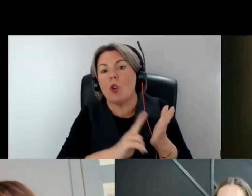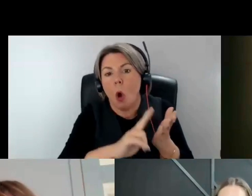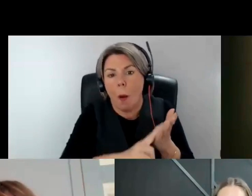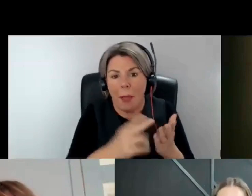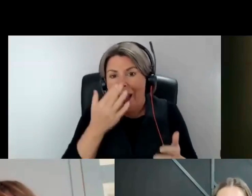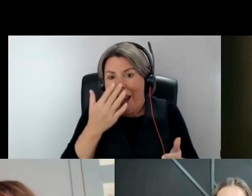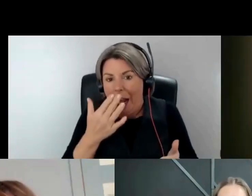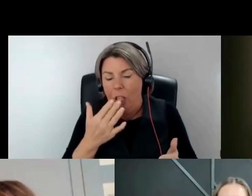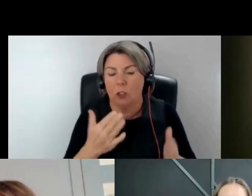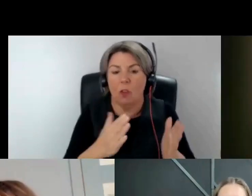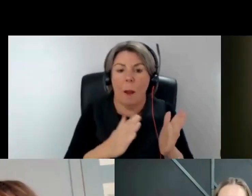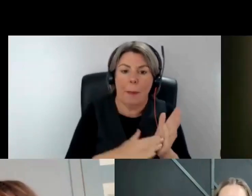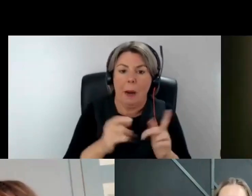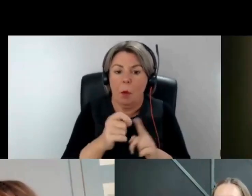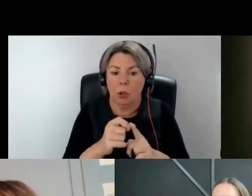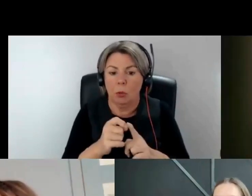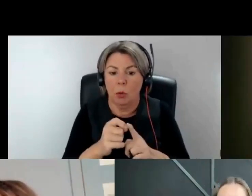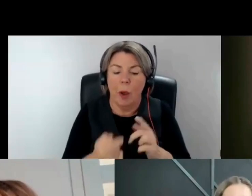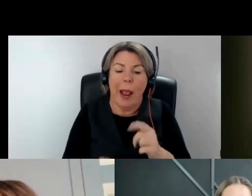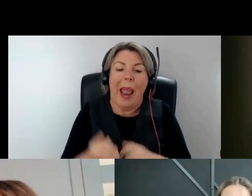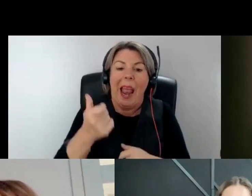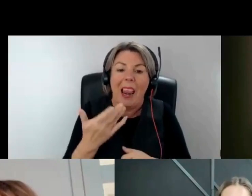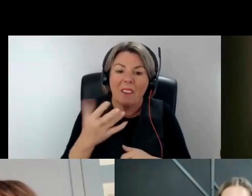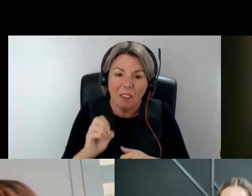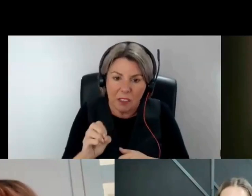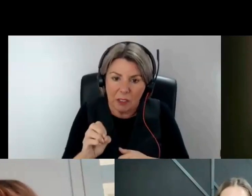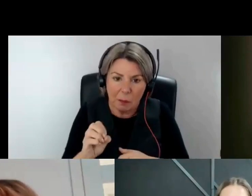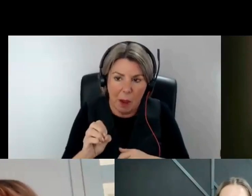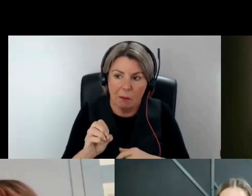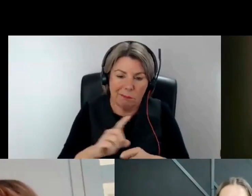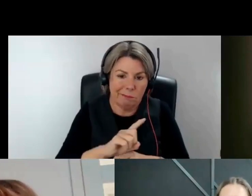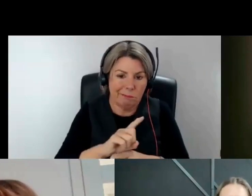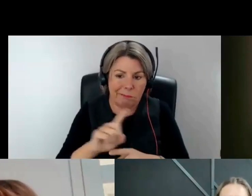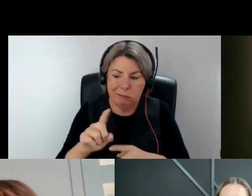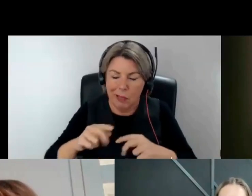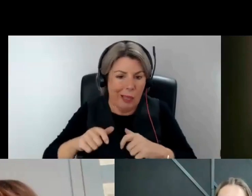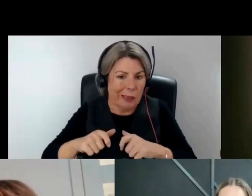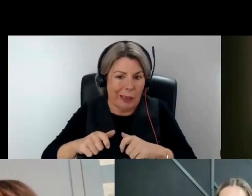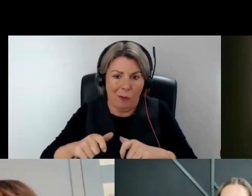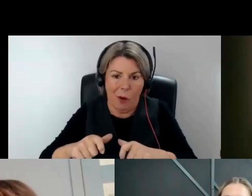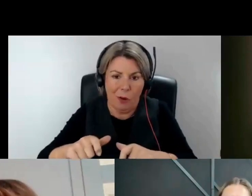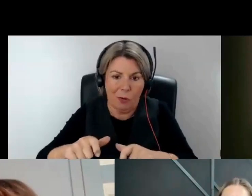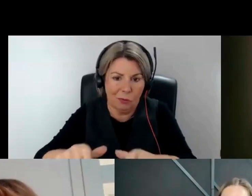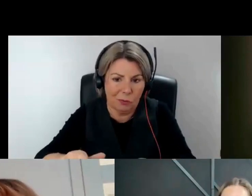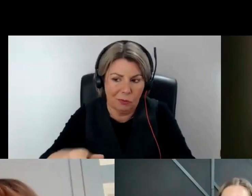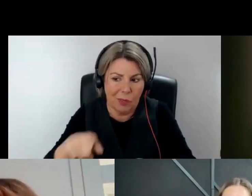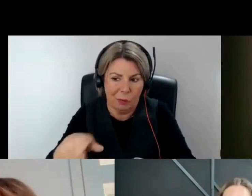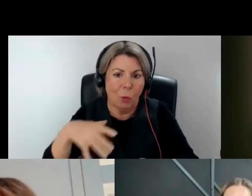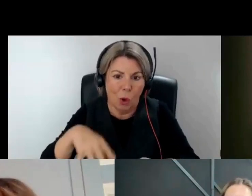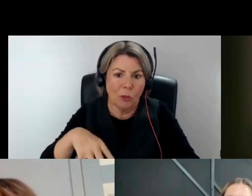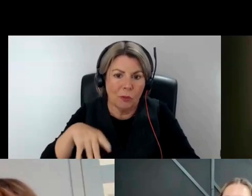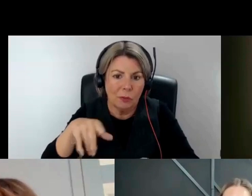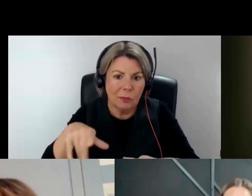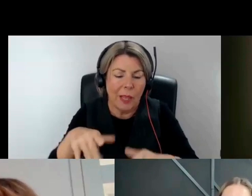for menopause, so early 50s. But you absolutely could take it past that if you wanted to. But it is really important